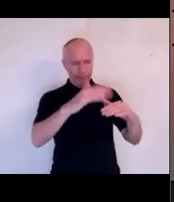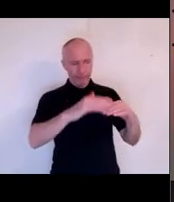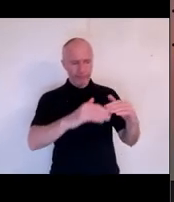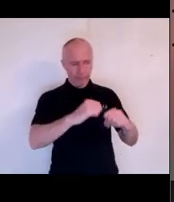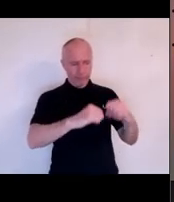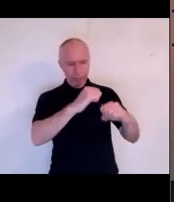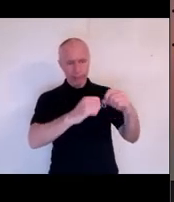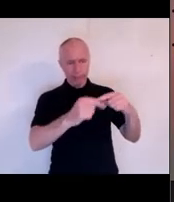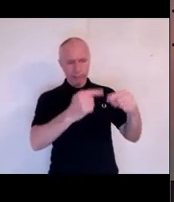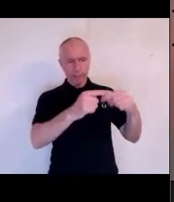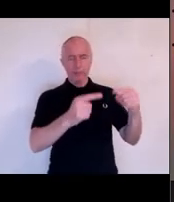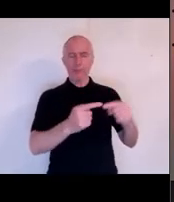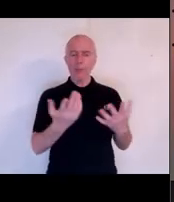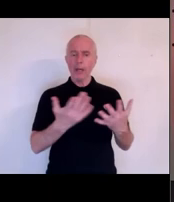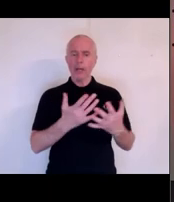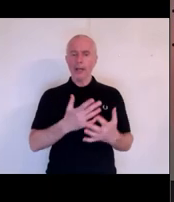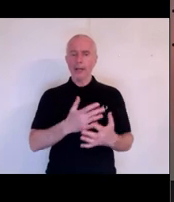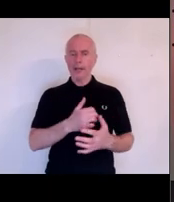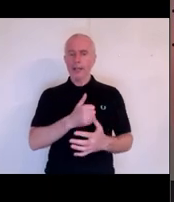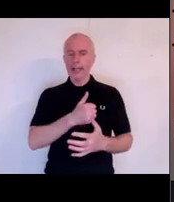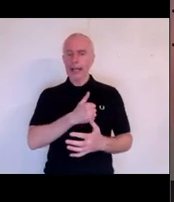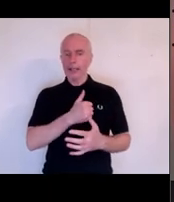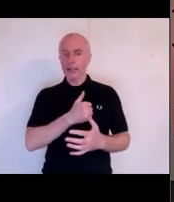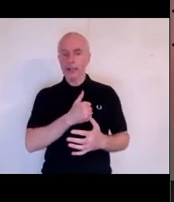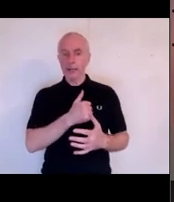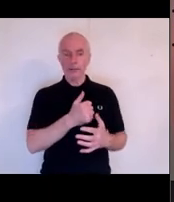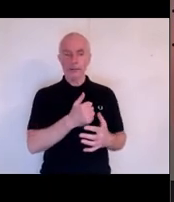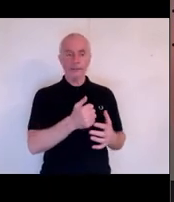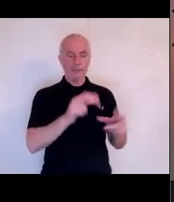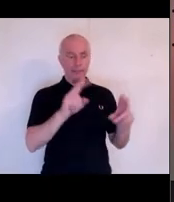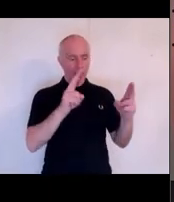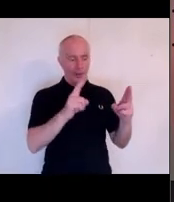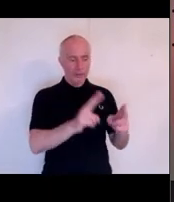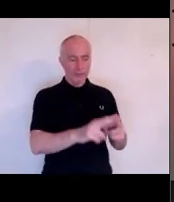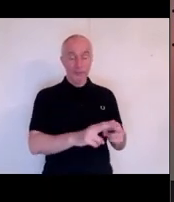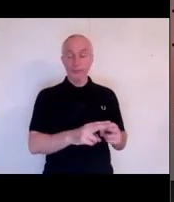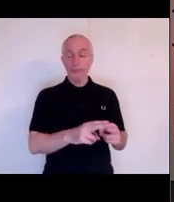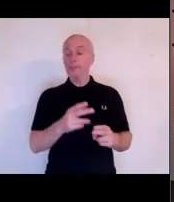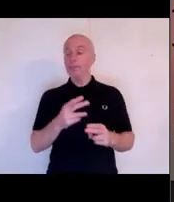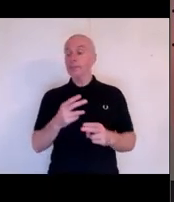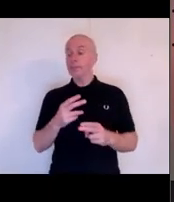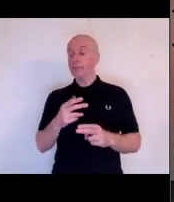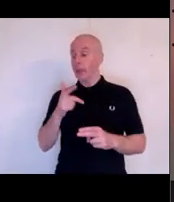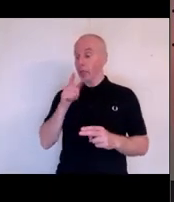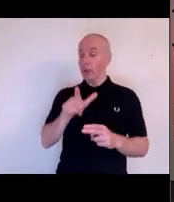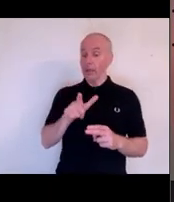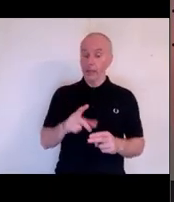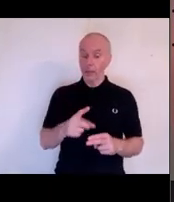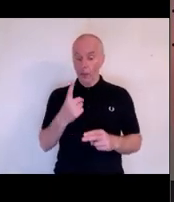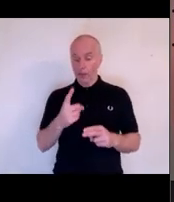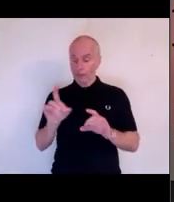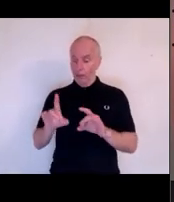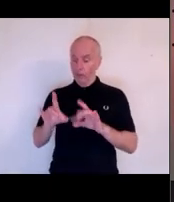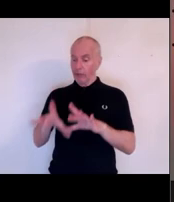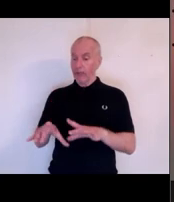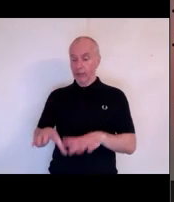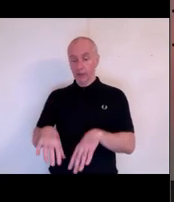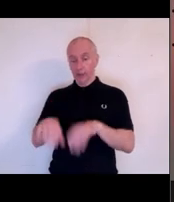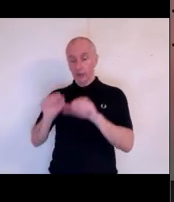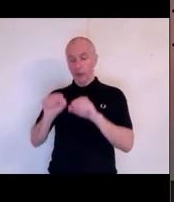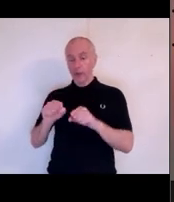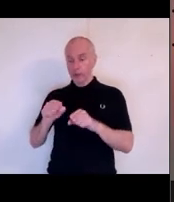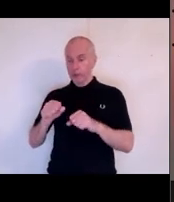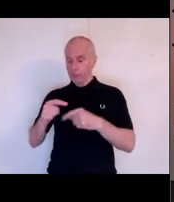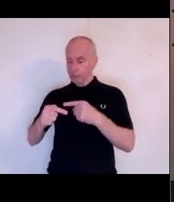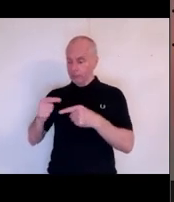And luckily at that time, another reactor in Australia started up to increase production capacity. But